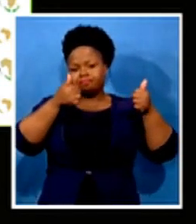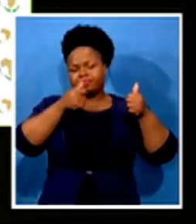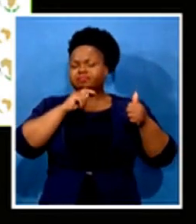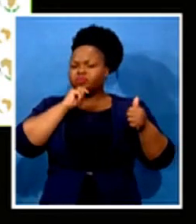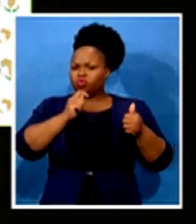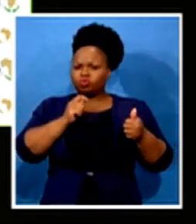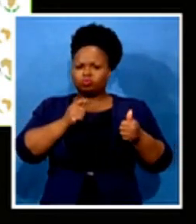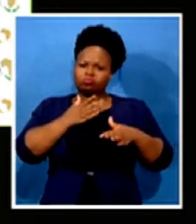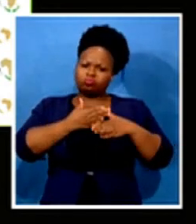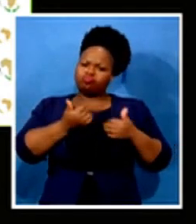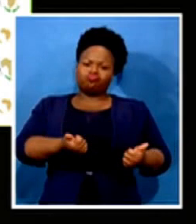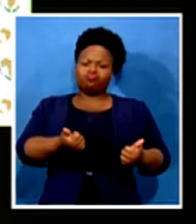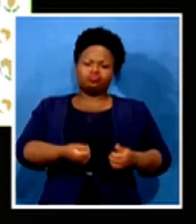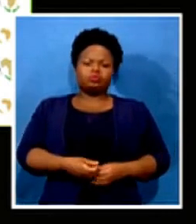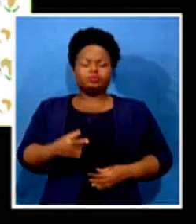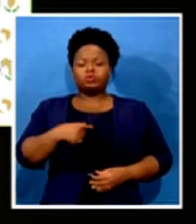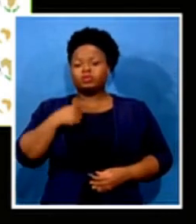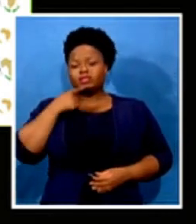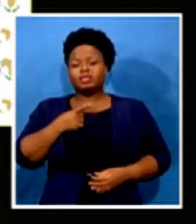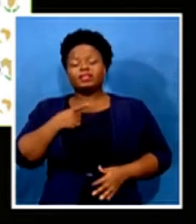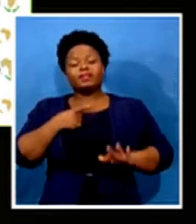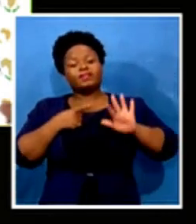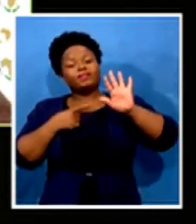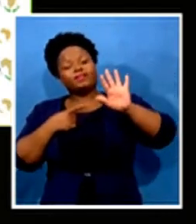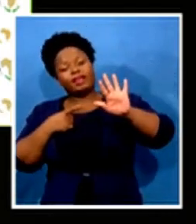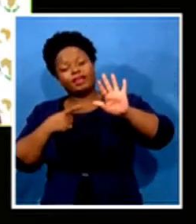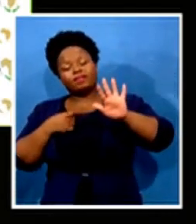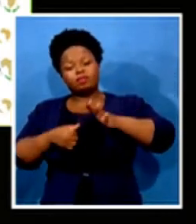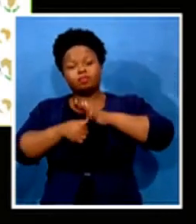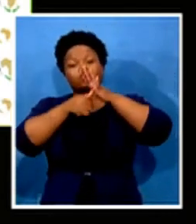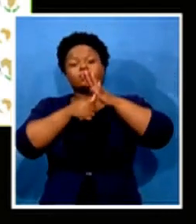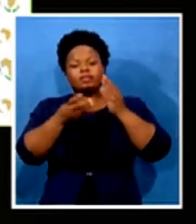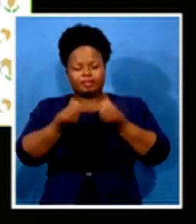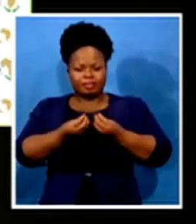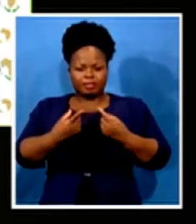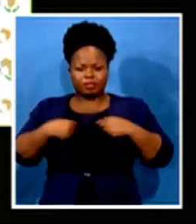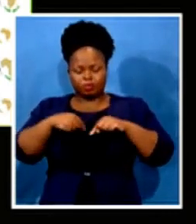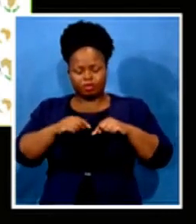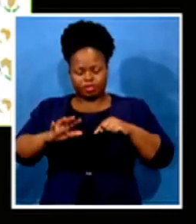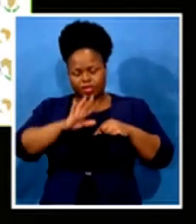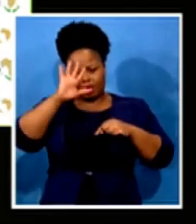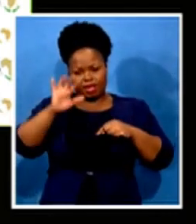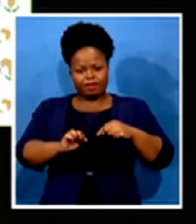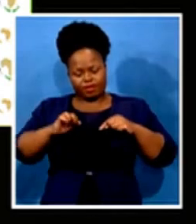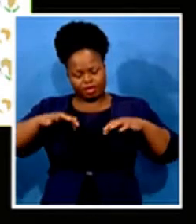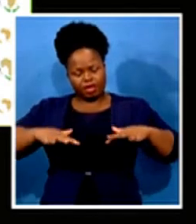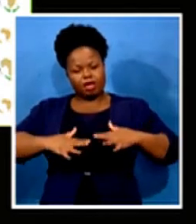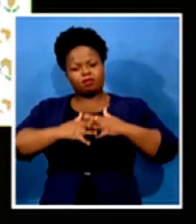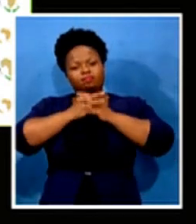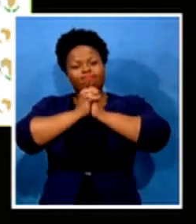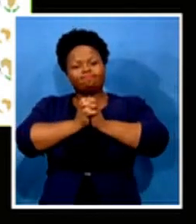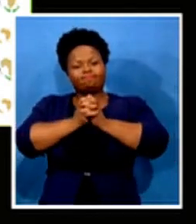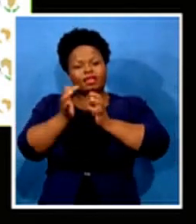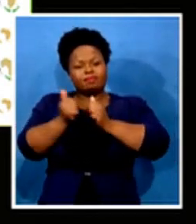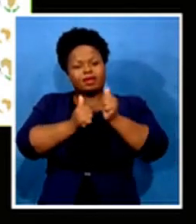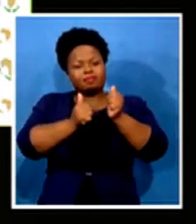5 major things that the continent did in the spirit of cooperation, collaboration, and coordination. The partnership